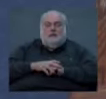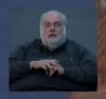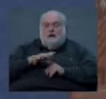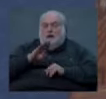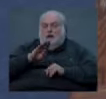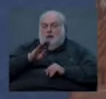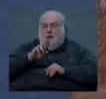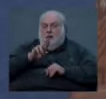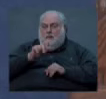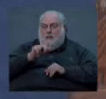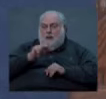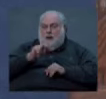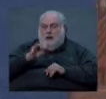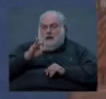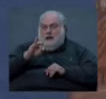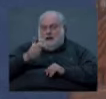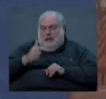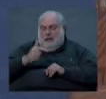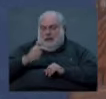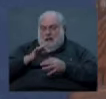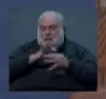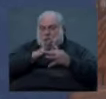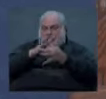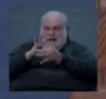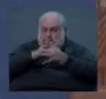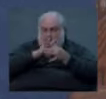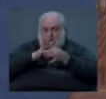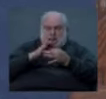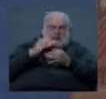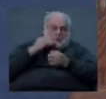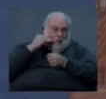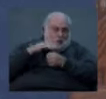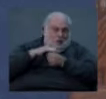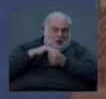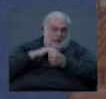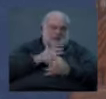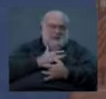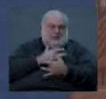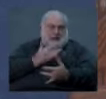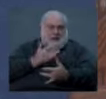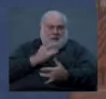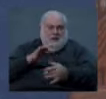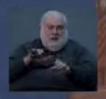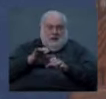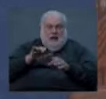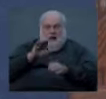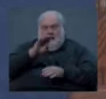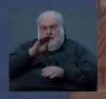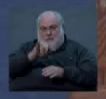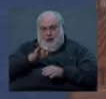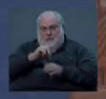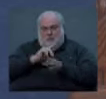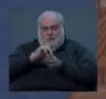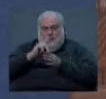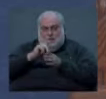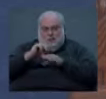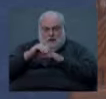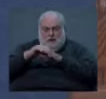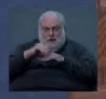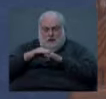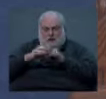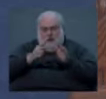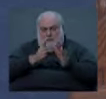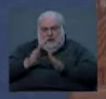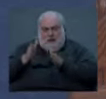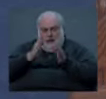branding in relation to a neighborhood. That is typically done by professionals, consultants, as